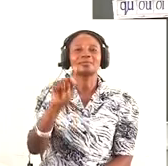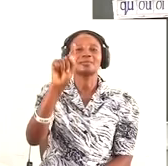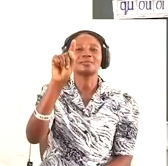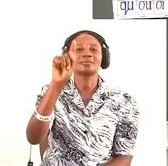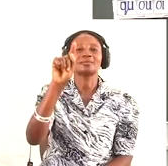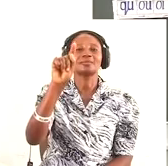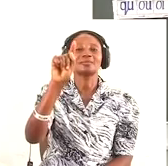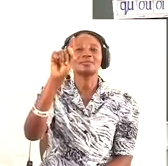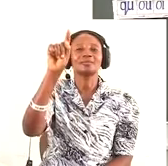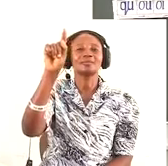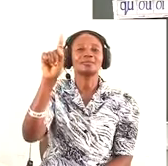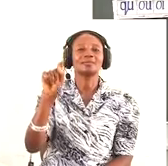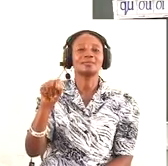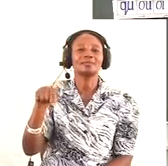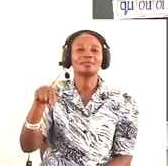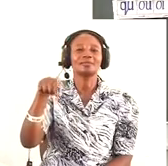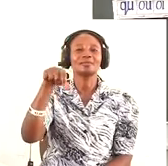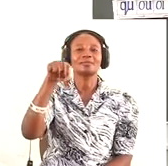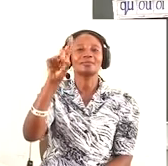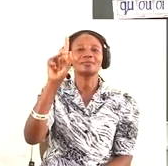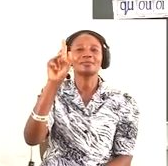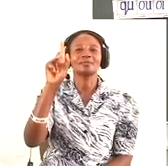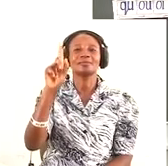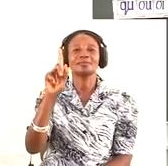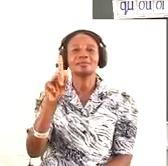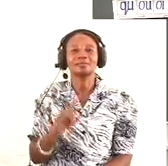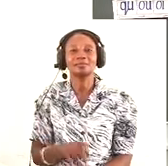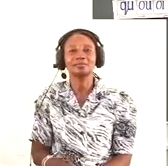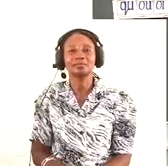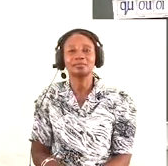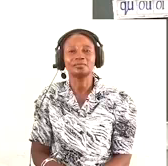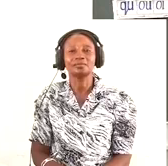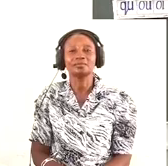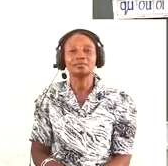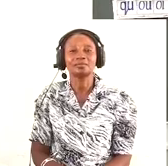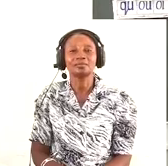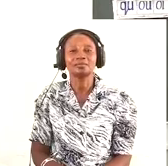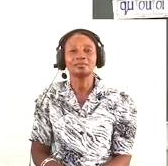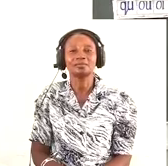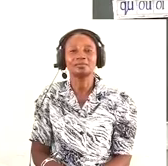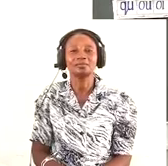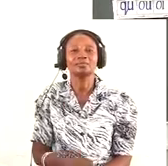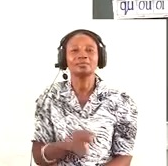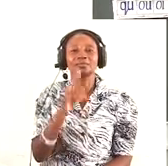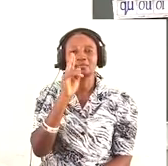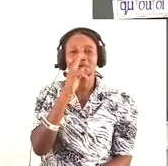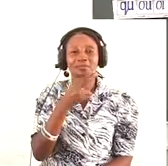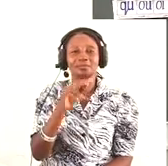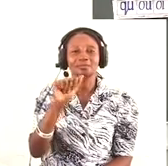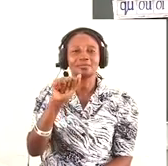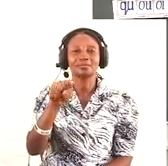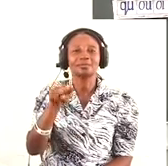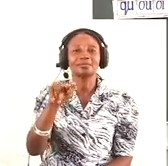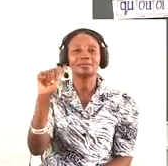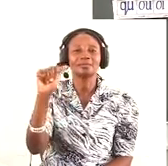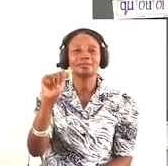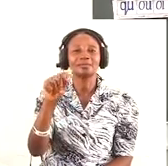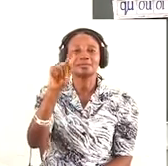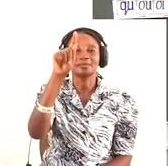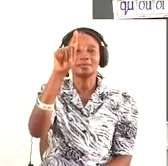Down, up, over down, and a flick. Let's try another one